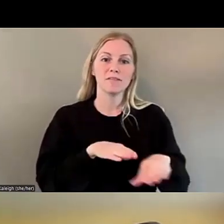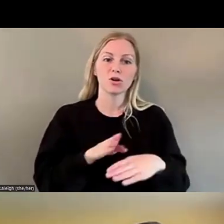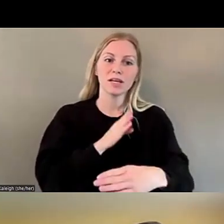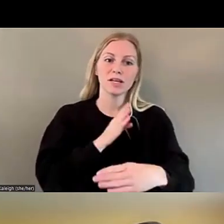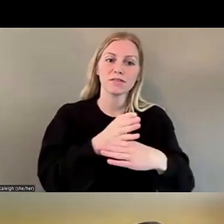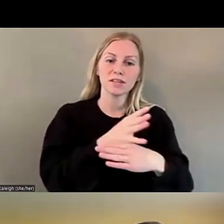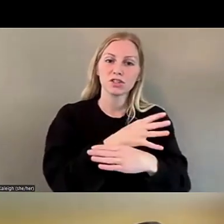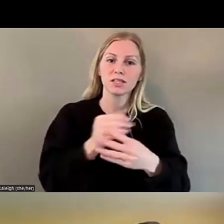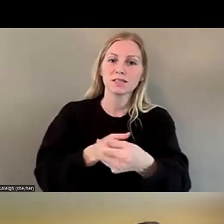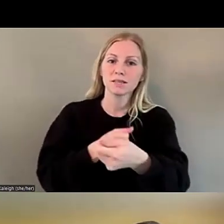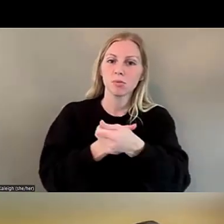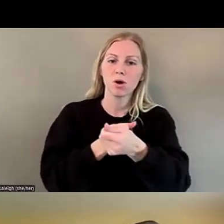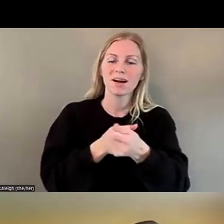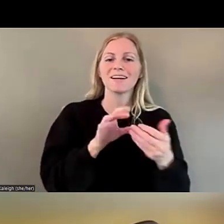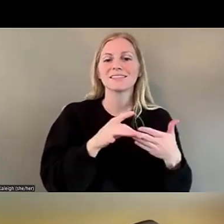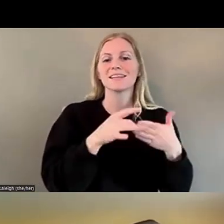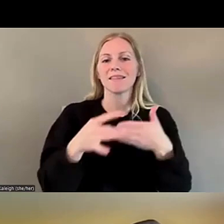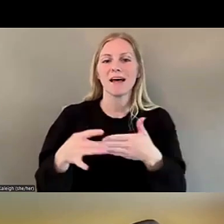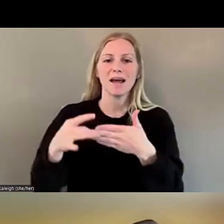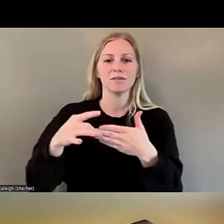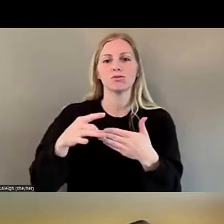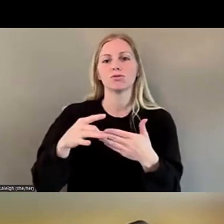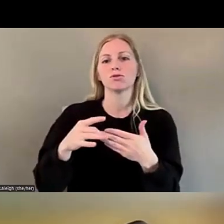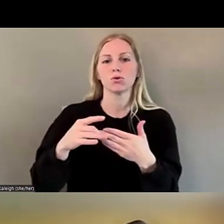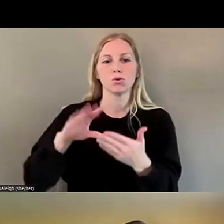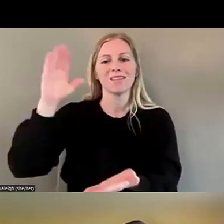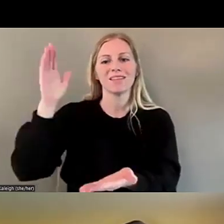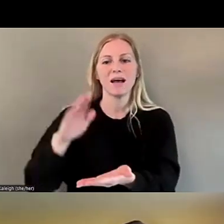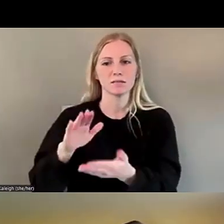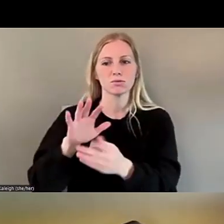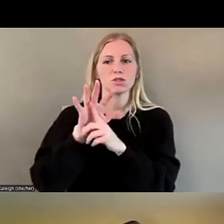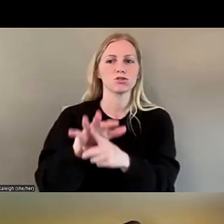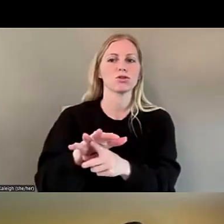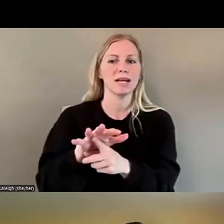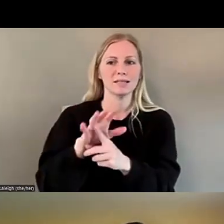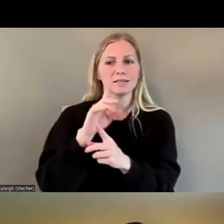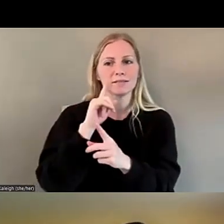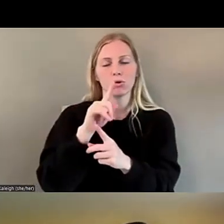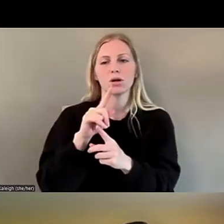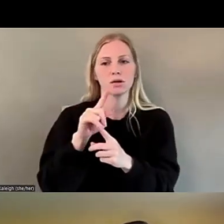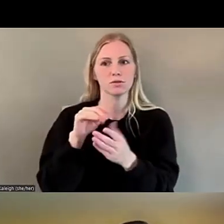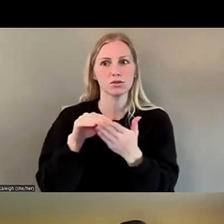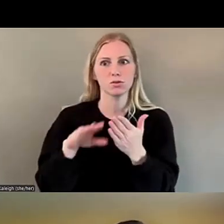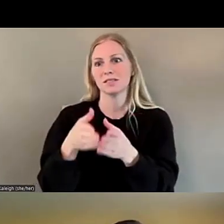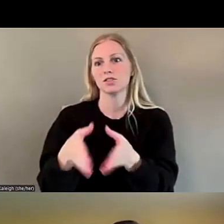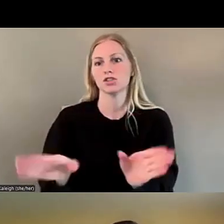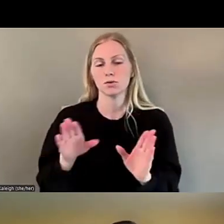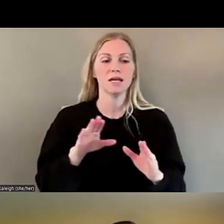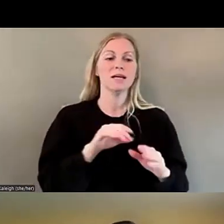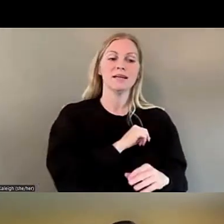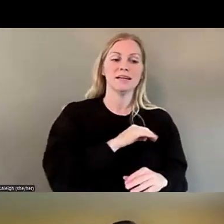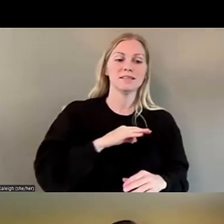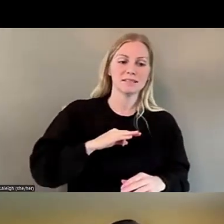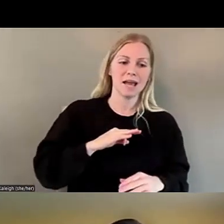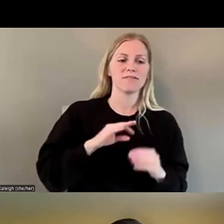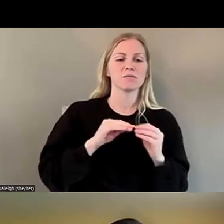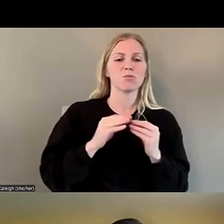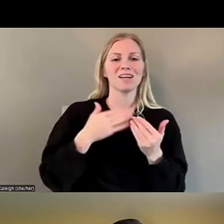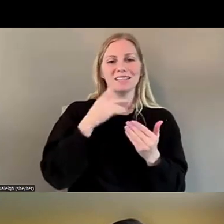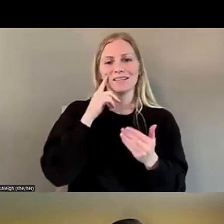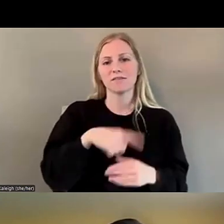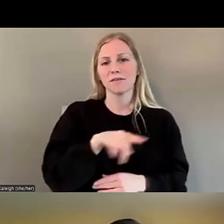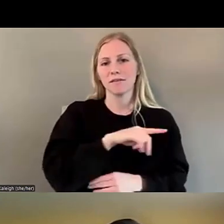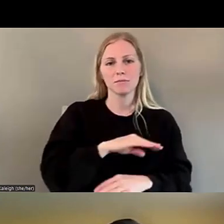like Michael said, fewer restraints of students generally, and staff better being able to meet the needs of their students, which creates